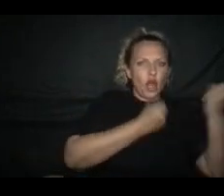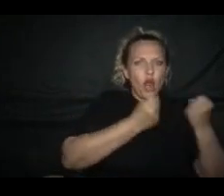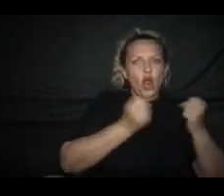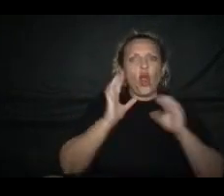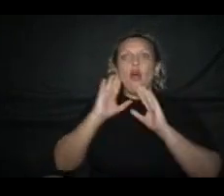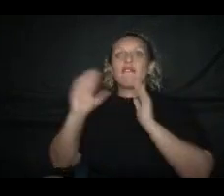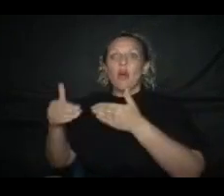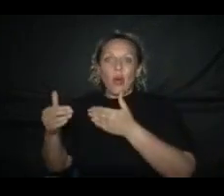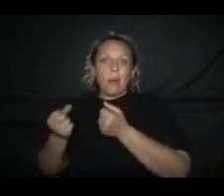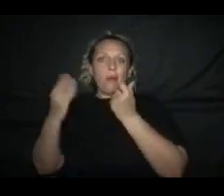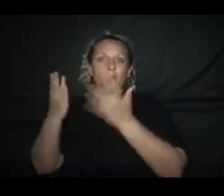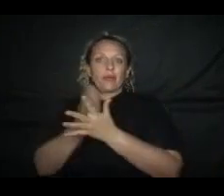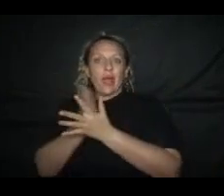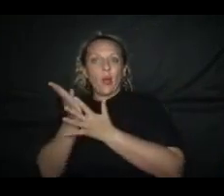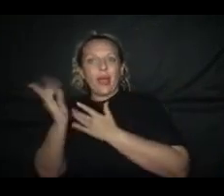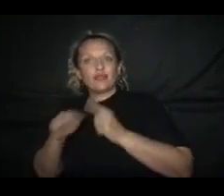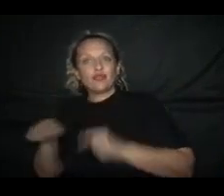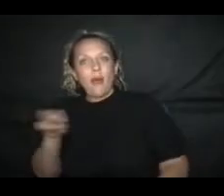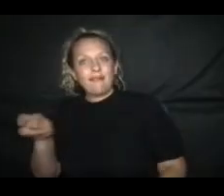Well, thank you very much.